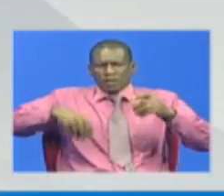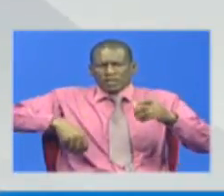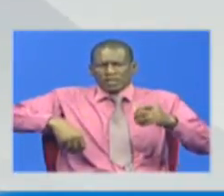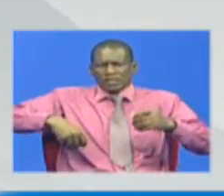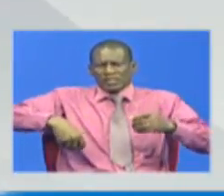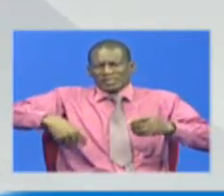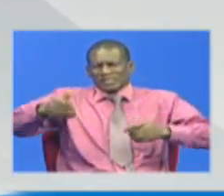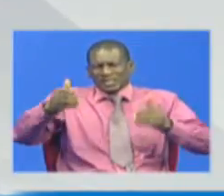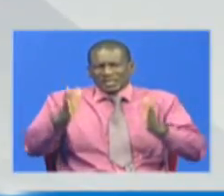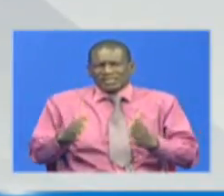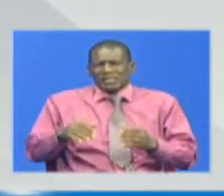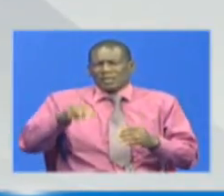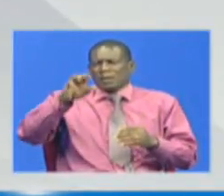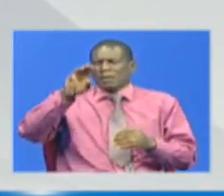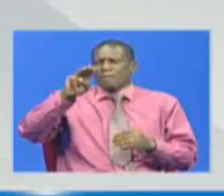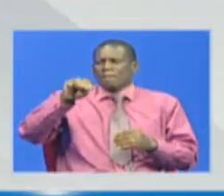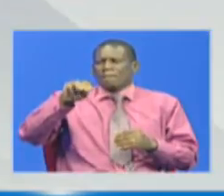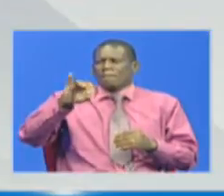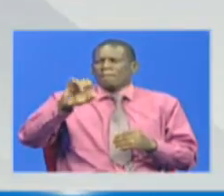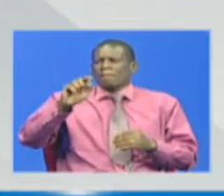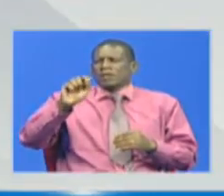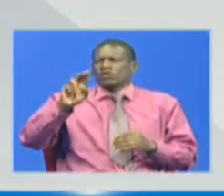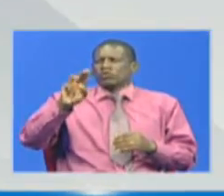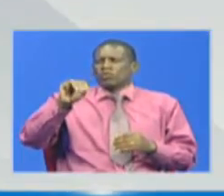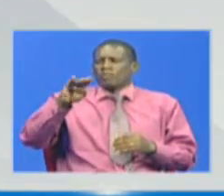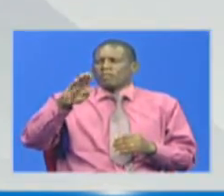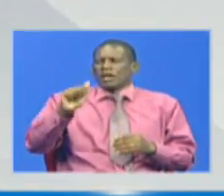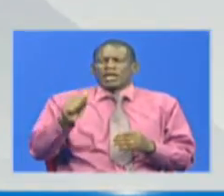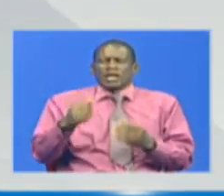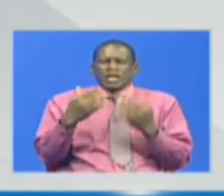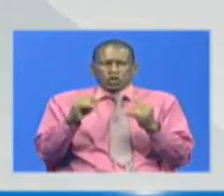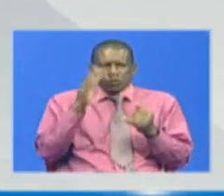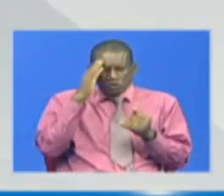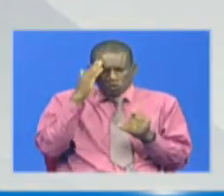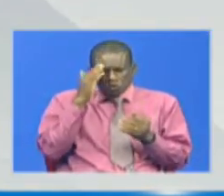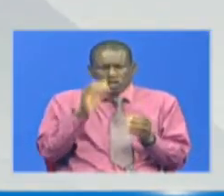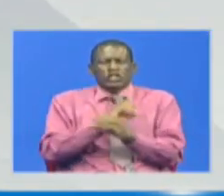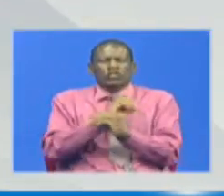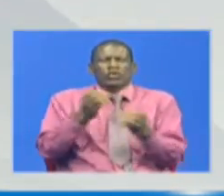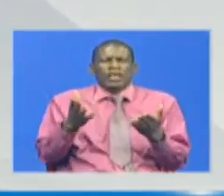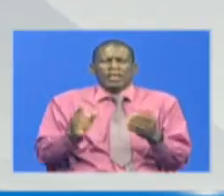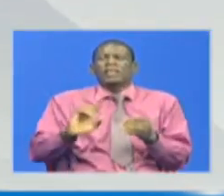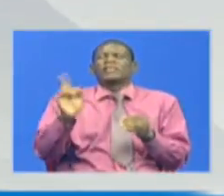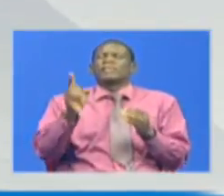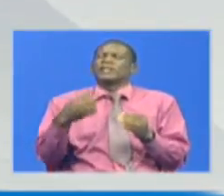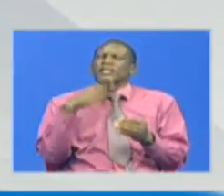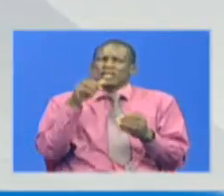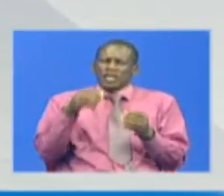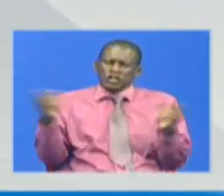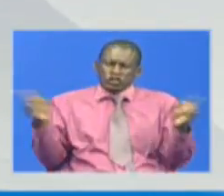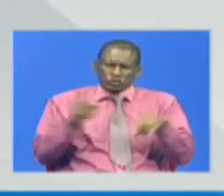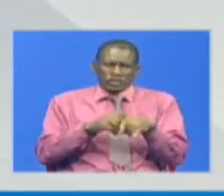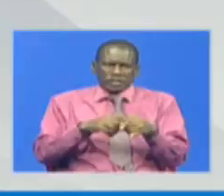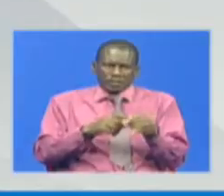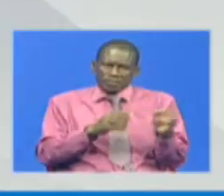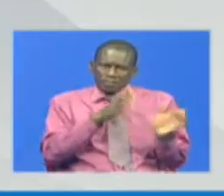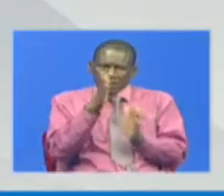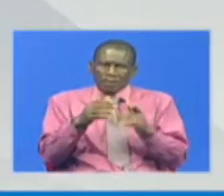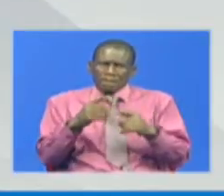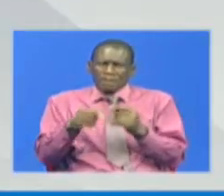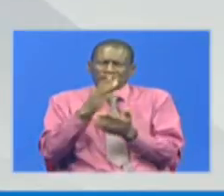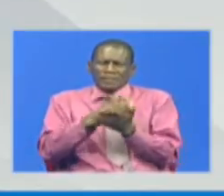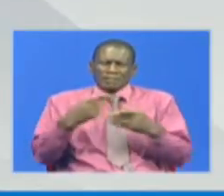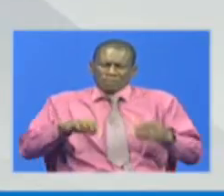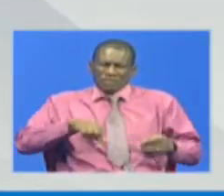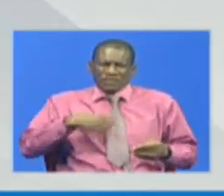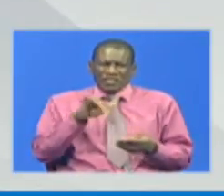as we call them. And, you know, right now there is none of that. And it was, the ministry has said it's a temporary measure. But some feel that this